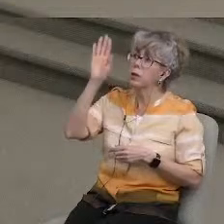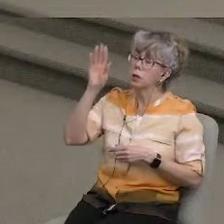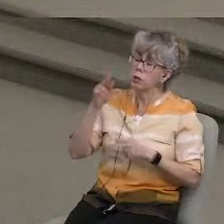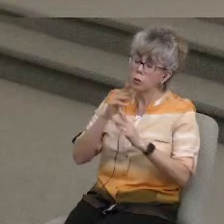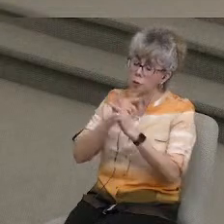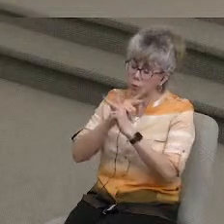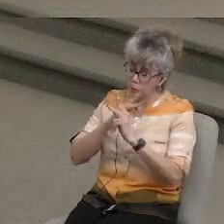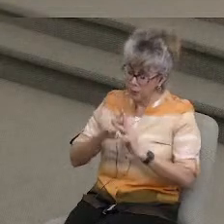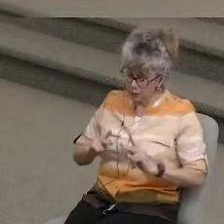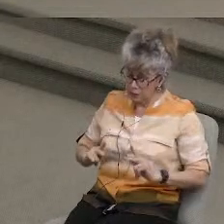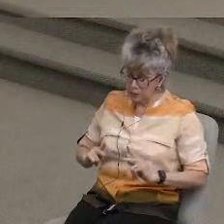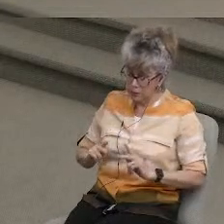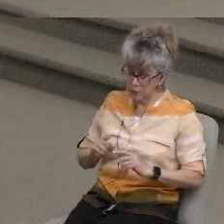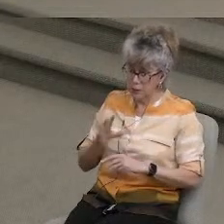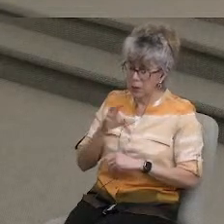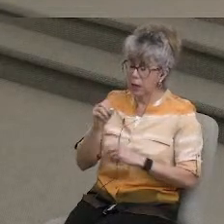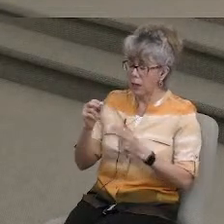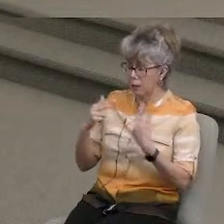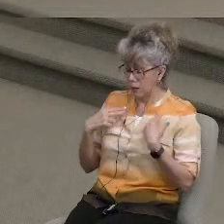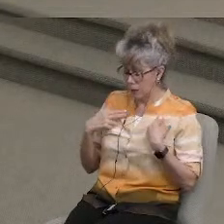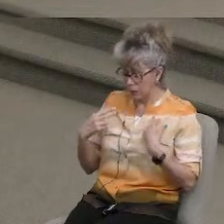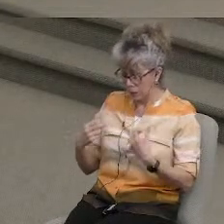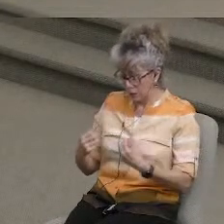peace and healing.